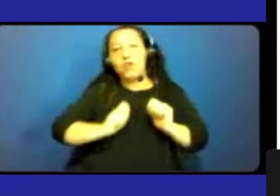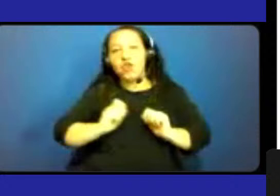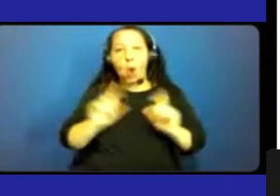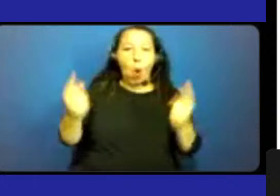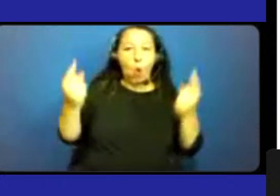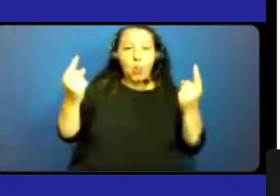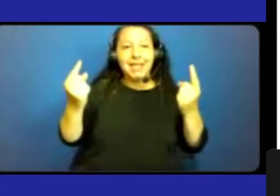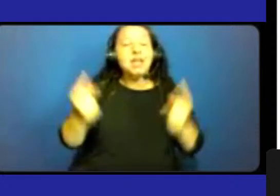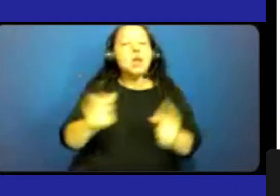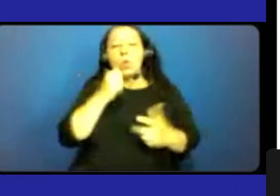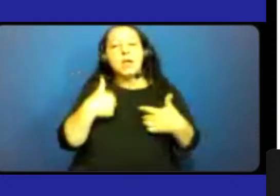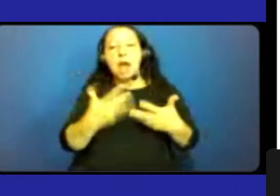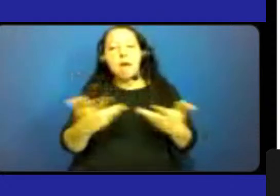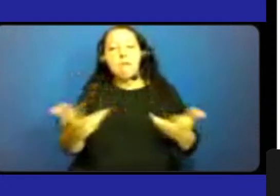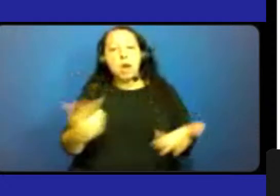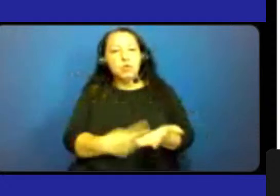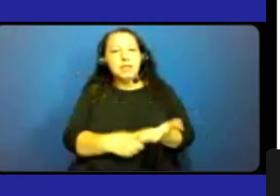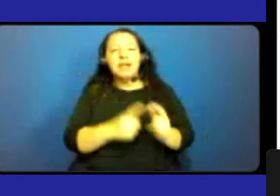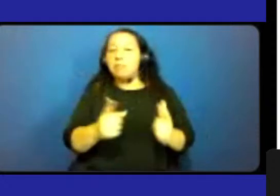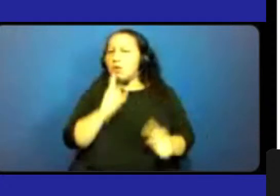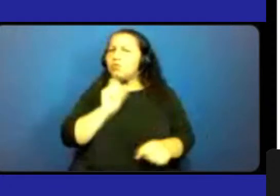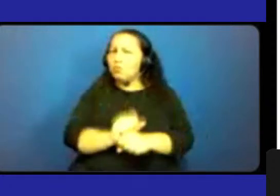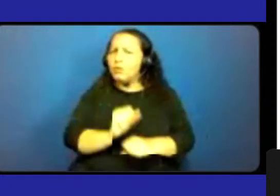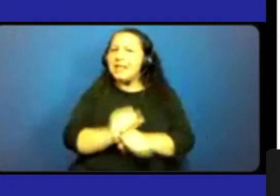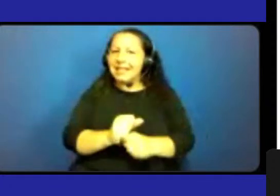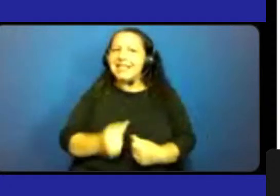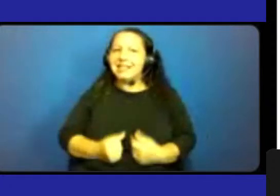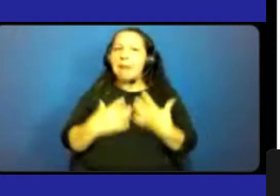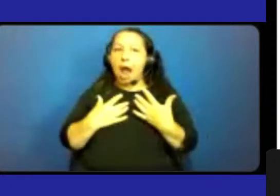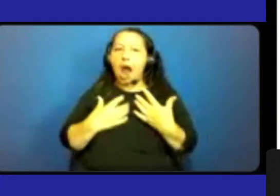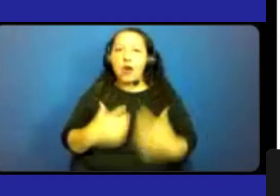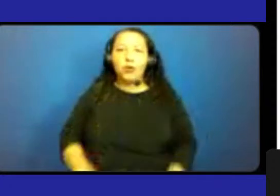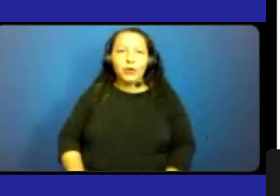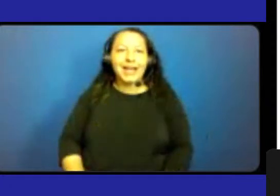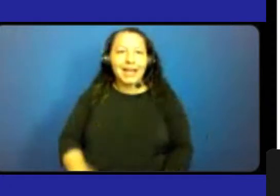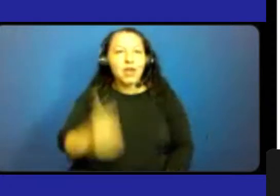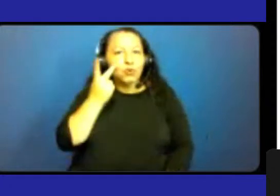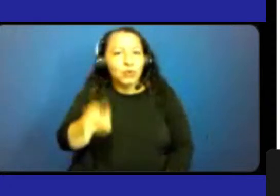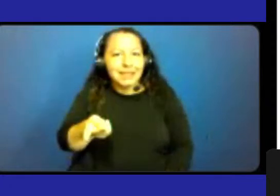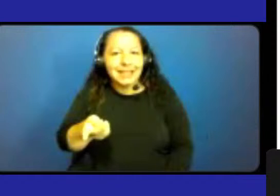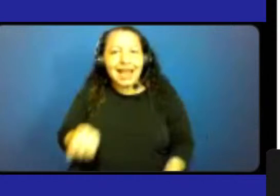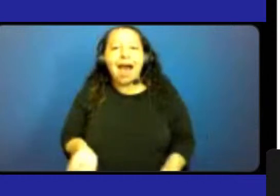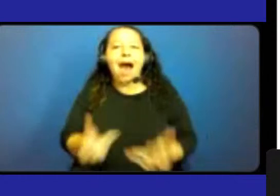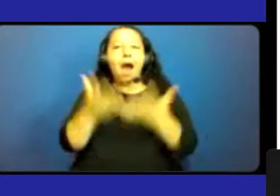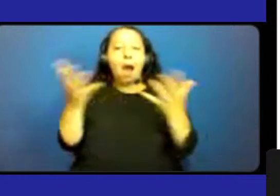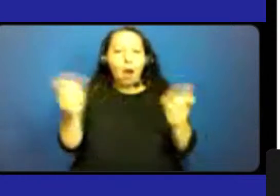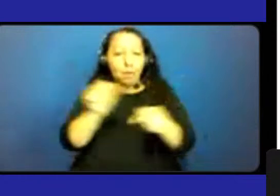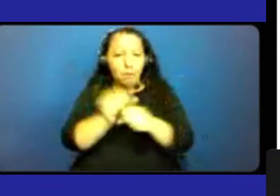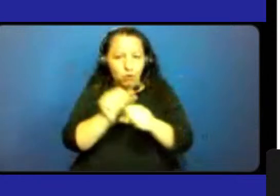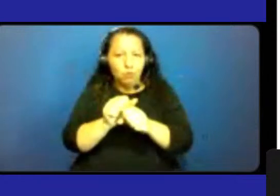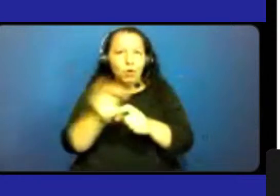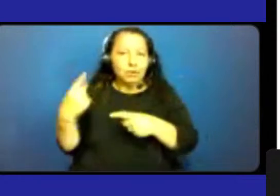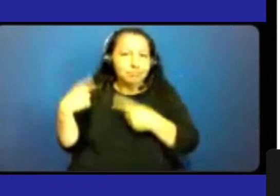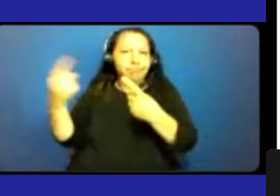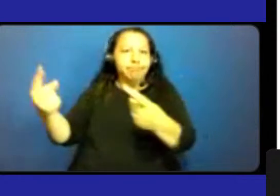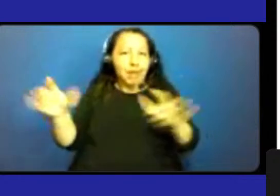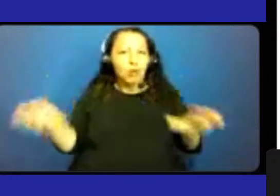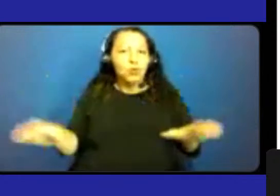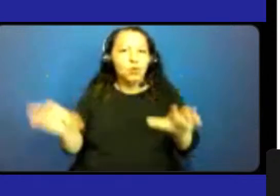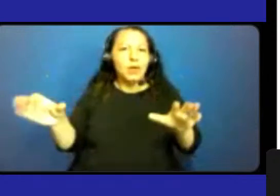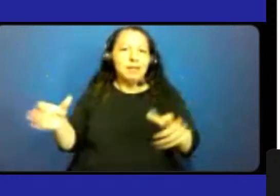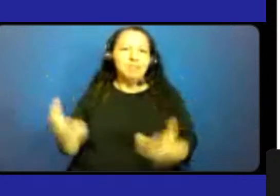much else to talk about. And it was really pretty inspiring to see how much work has been done since then.